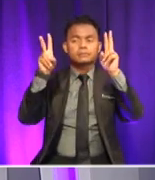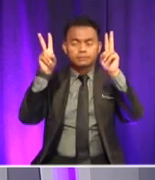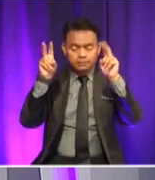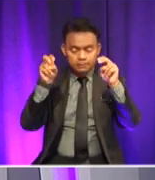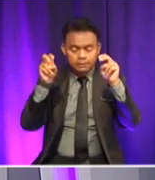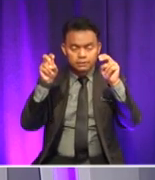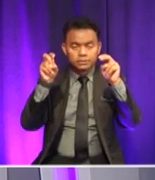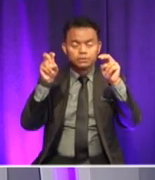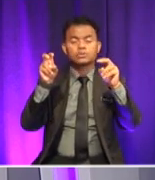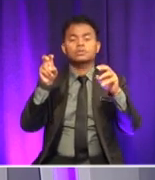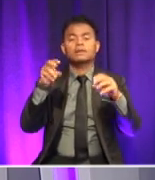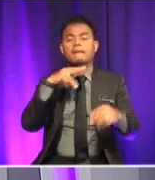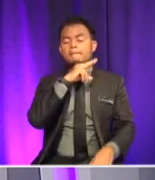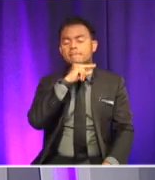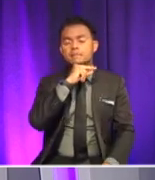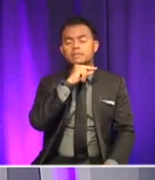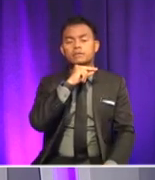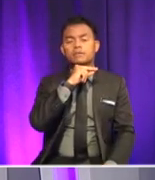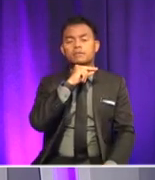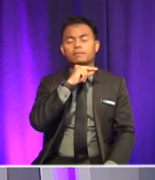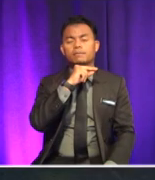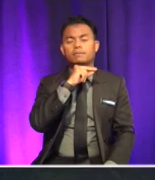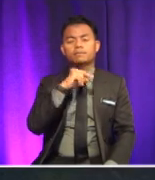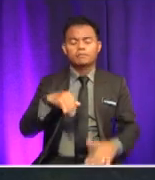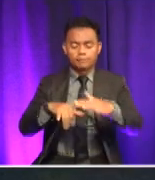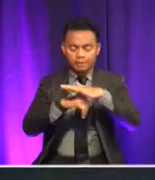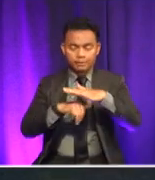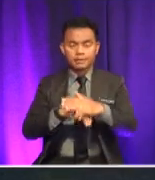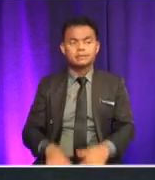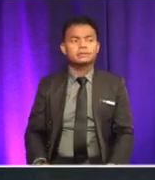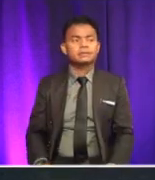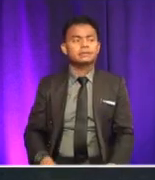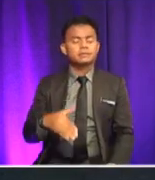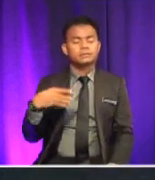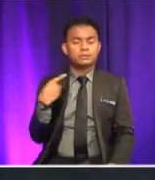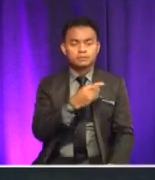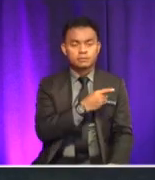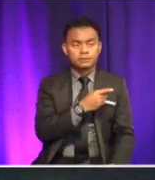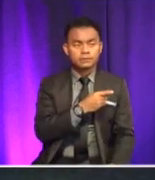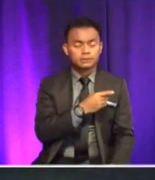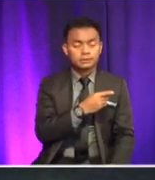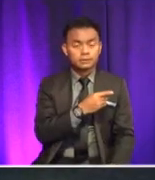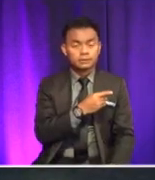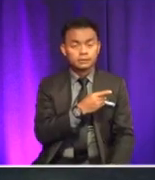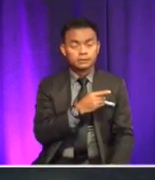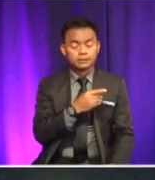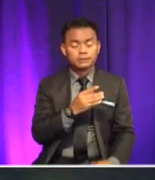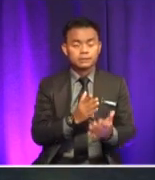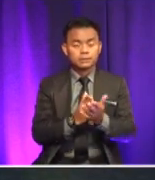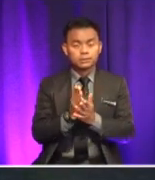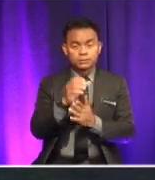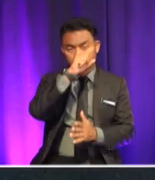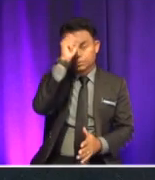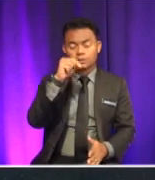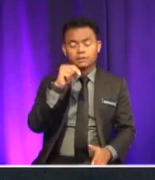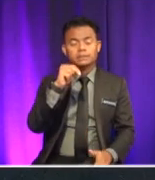teacher, so for the next segment, what are we going to focus on, teacher? Okay, so we've already unpacked the question. Now let's look at the passage. How are we going to